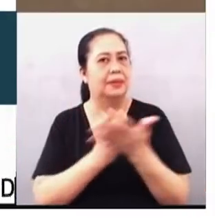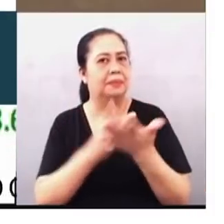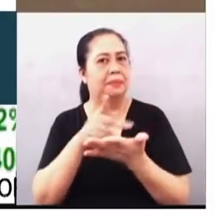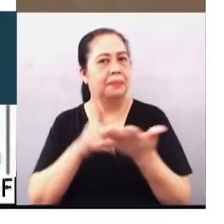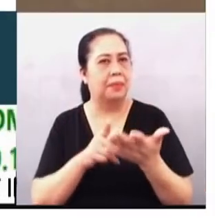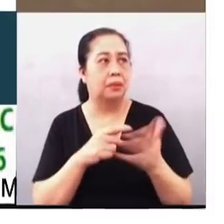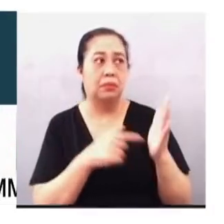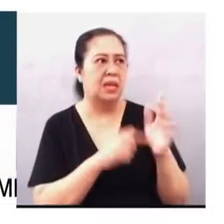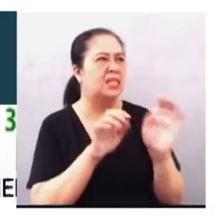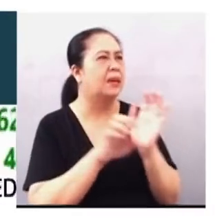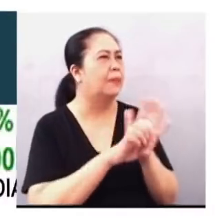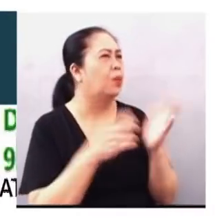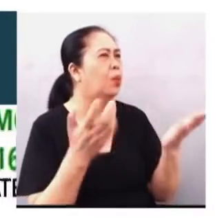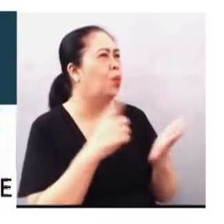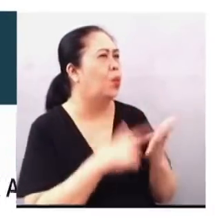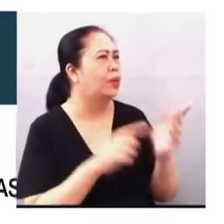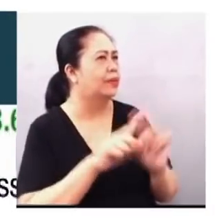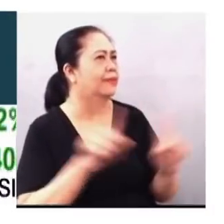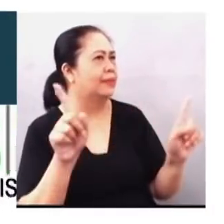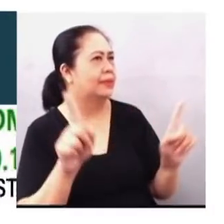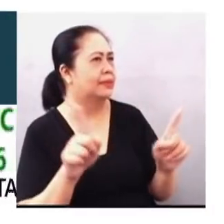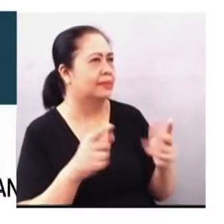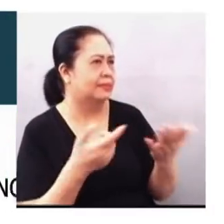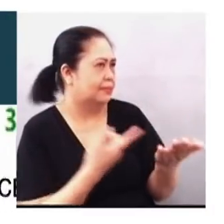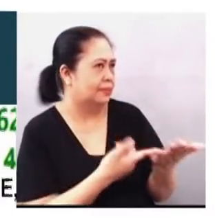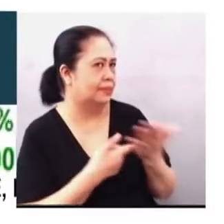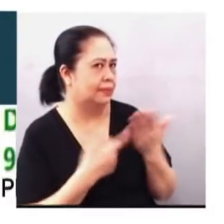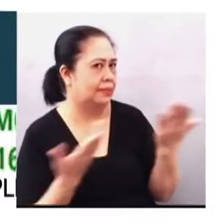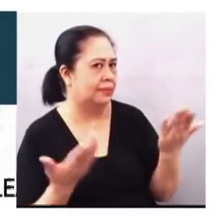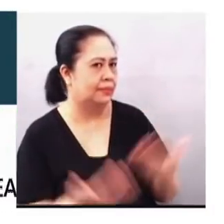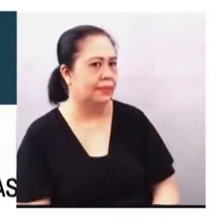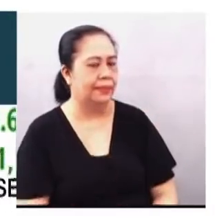what aspects? How different?